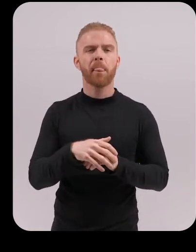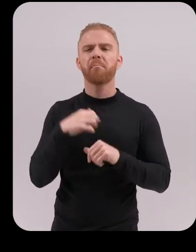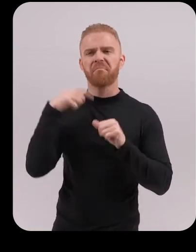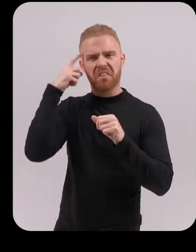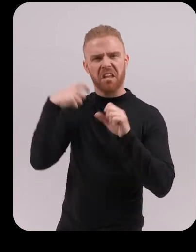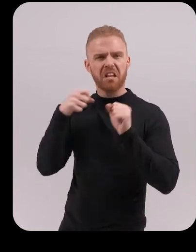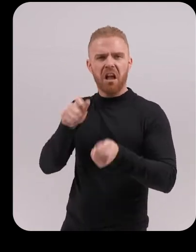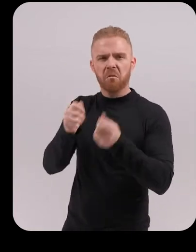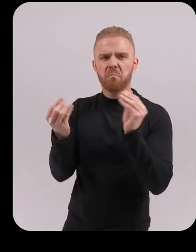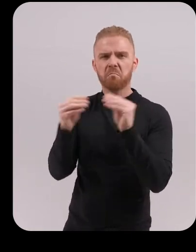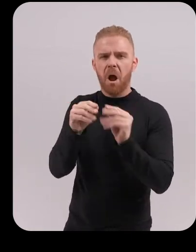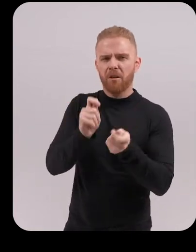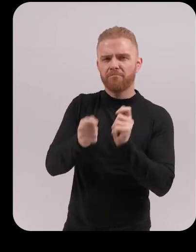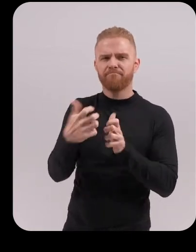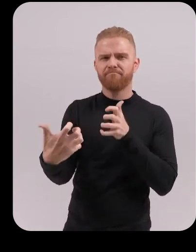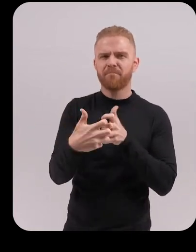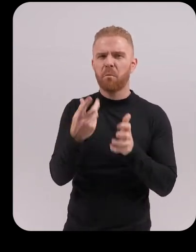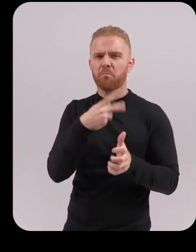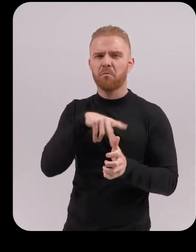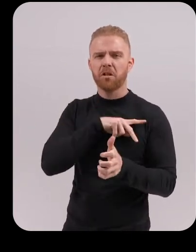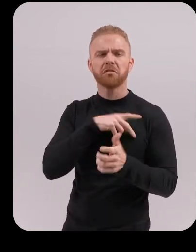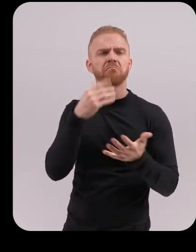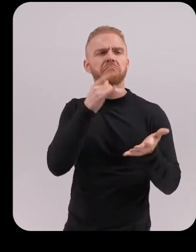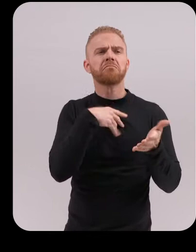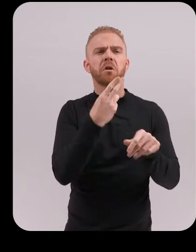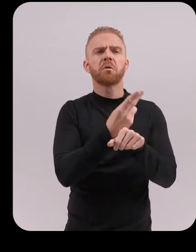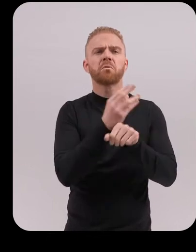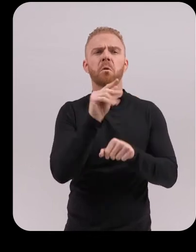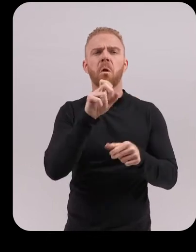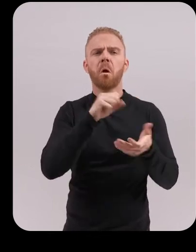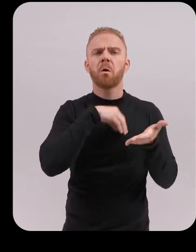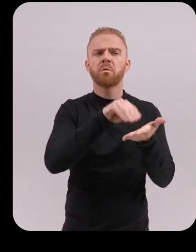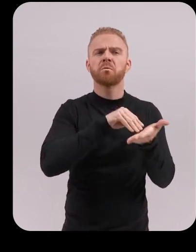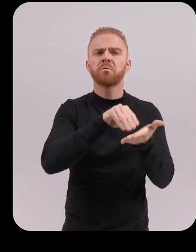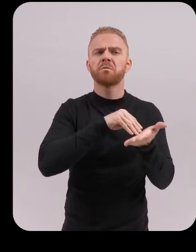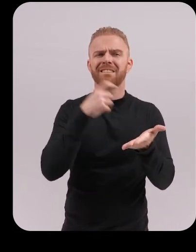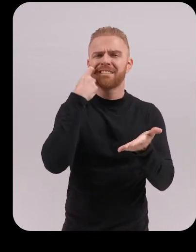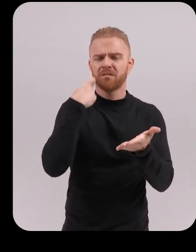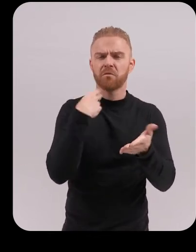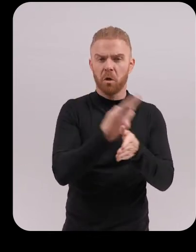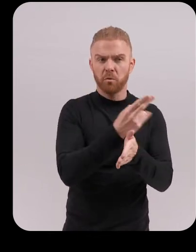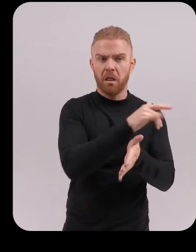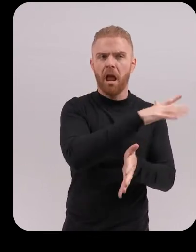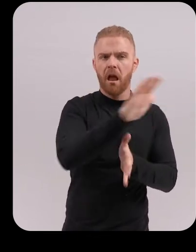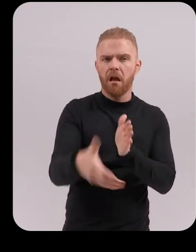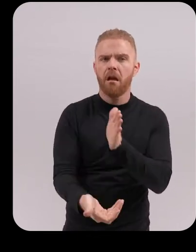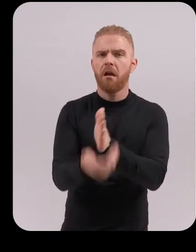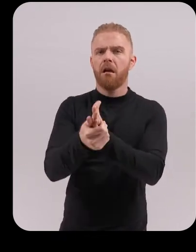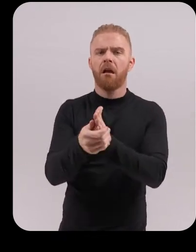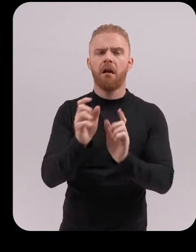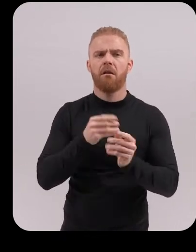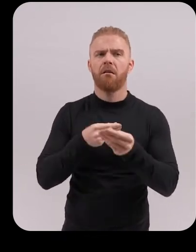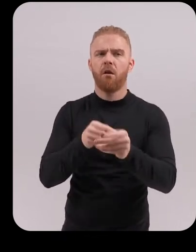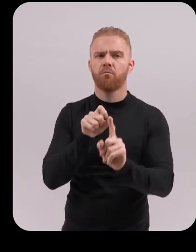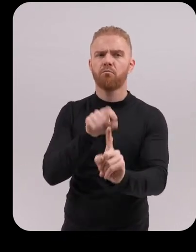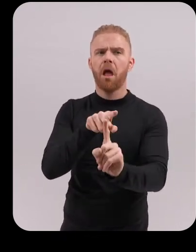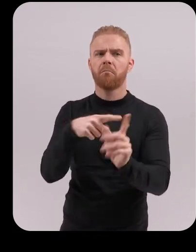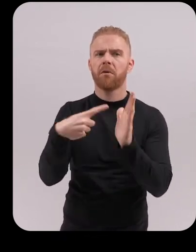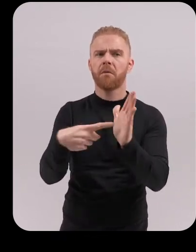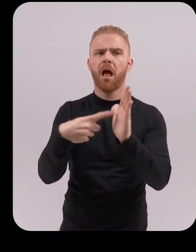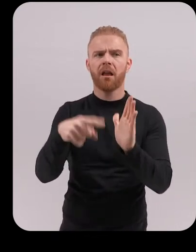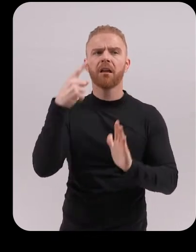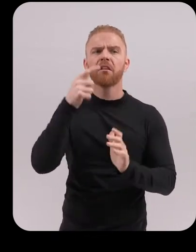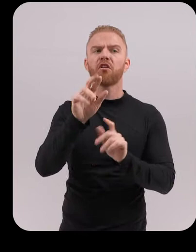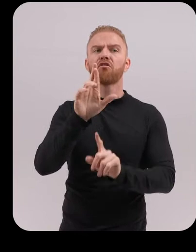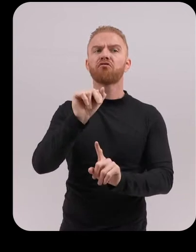little more to personalize it. How about we take the notes that I've made about what my family likes, and we use that to augment prompts to the model with RAG to